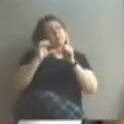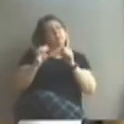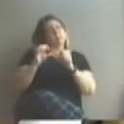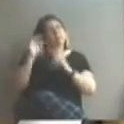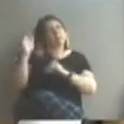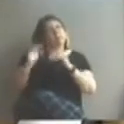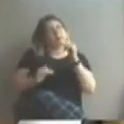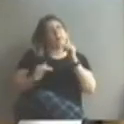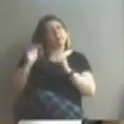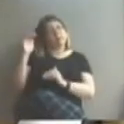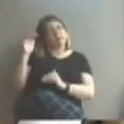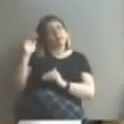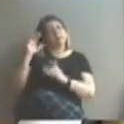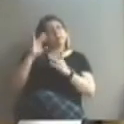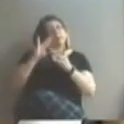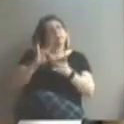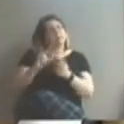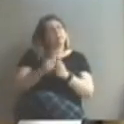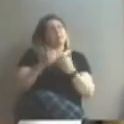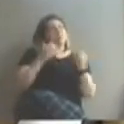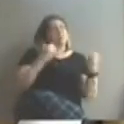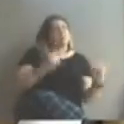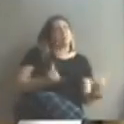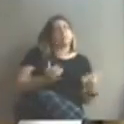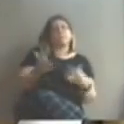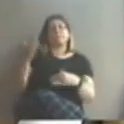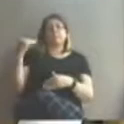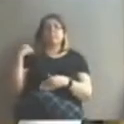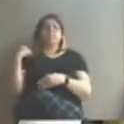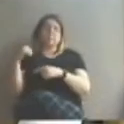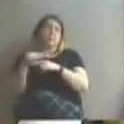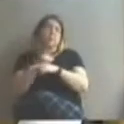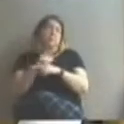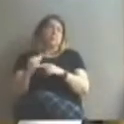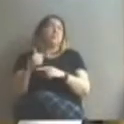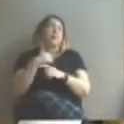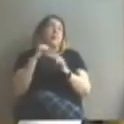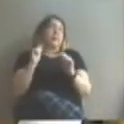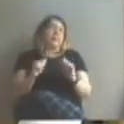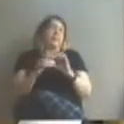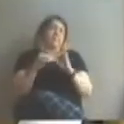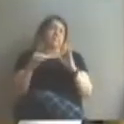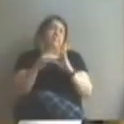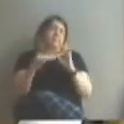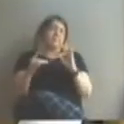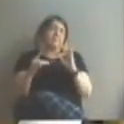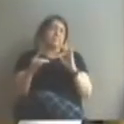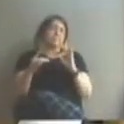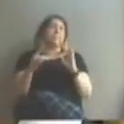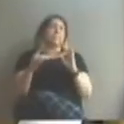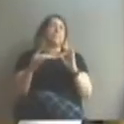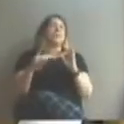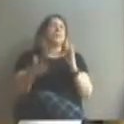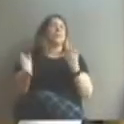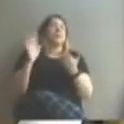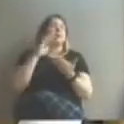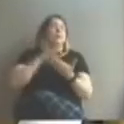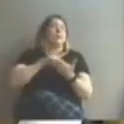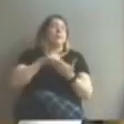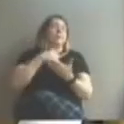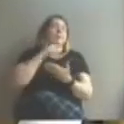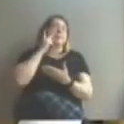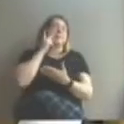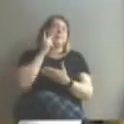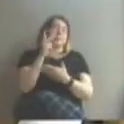your question as it relates to current and past practices that I can speak to. And so here again, you will see